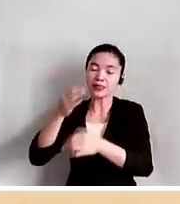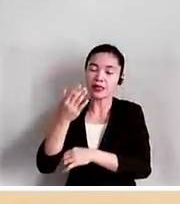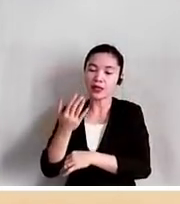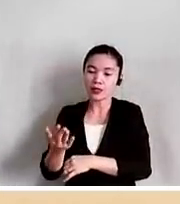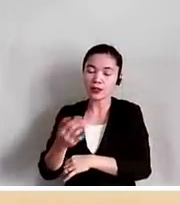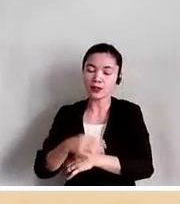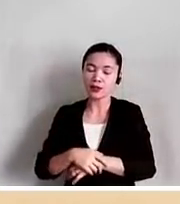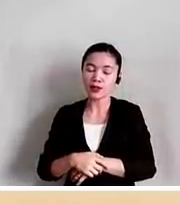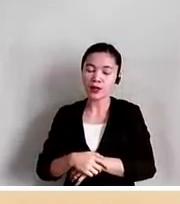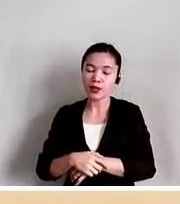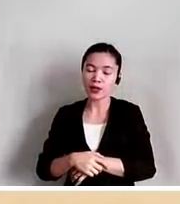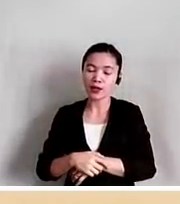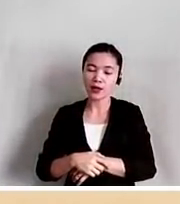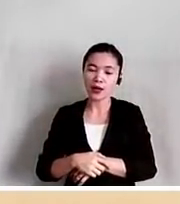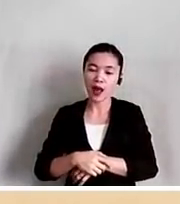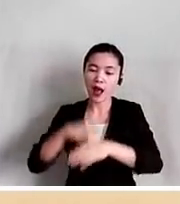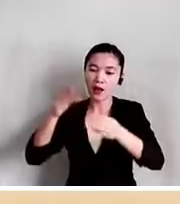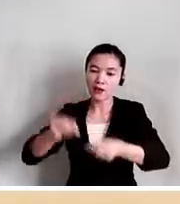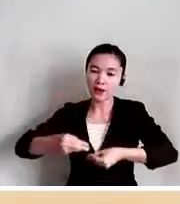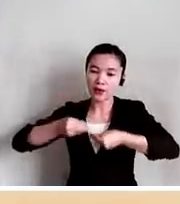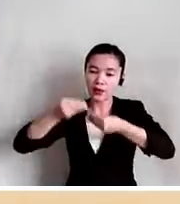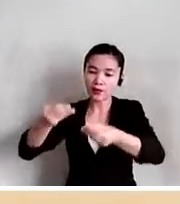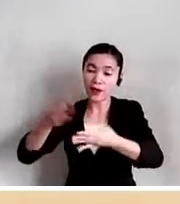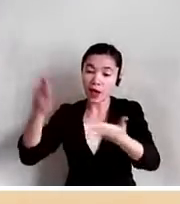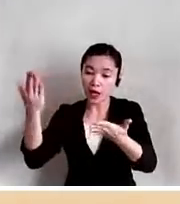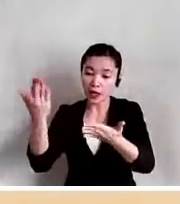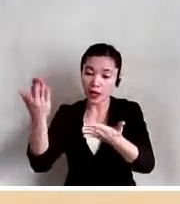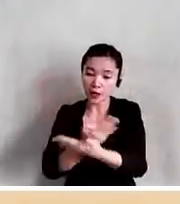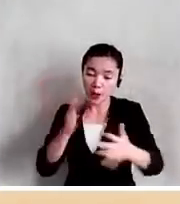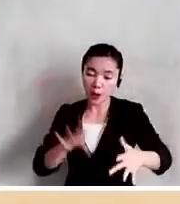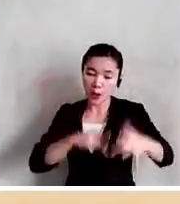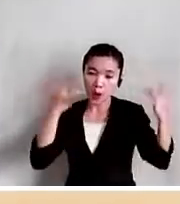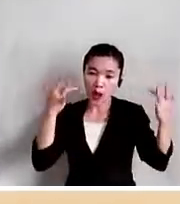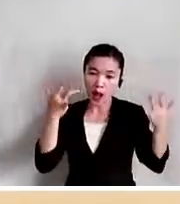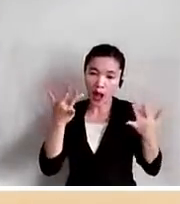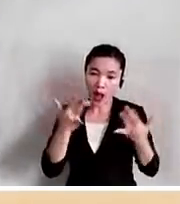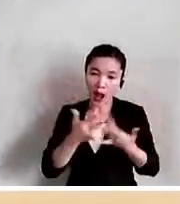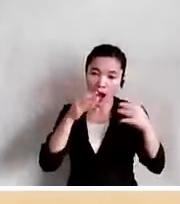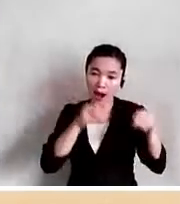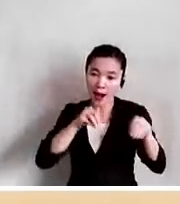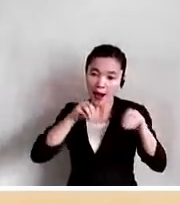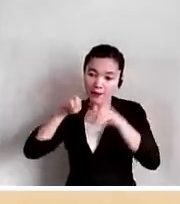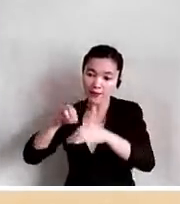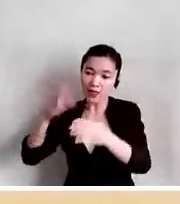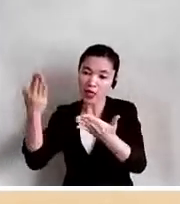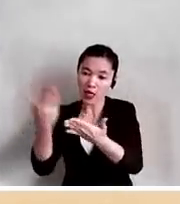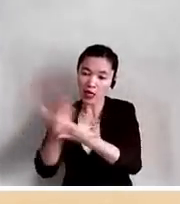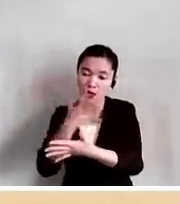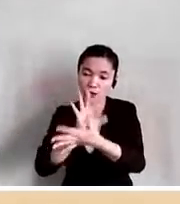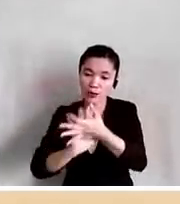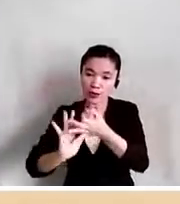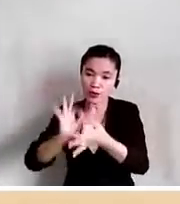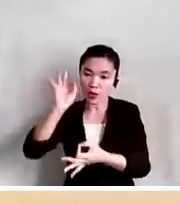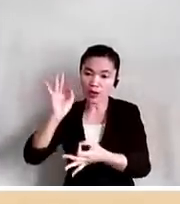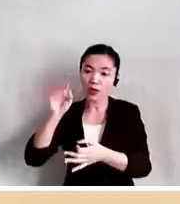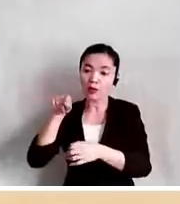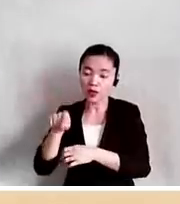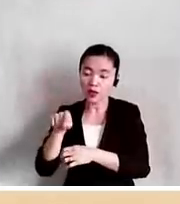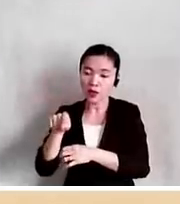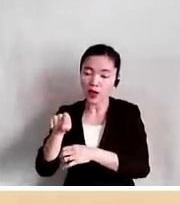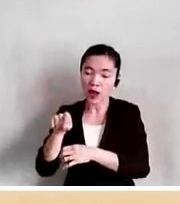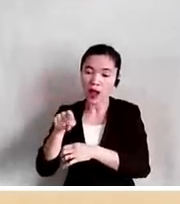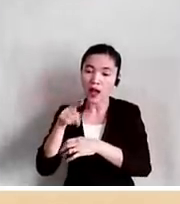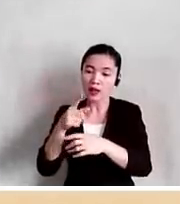I will give you a new heart and place a new spirit within you, taking from your